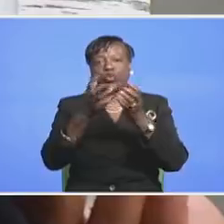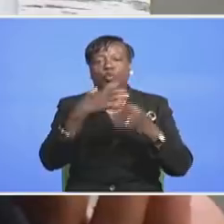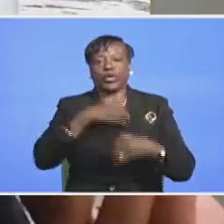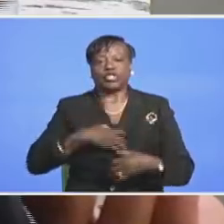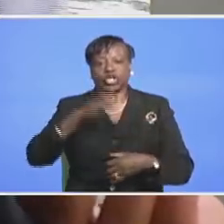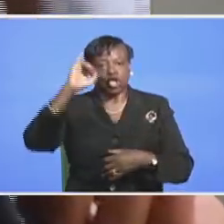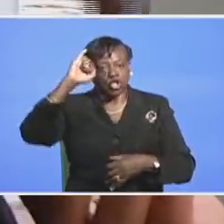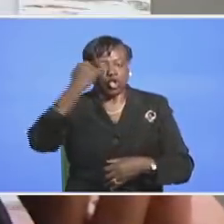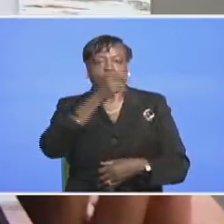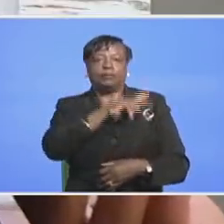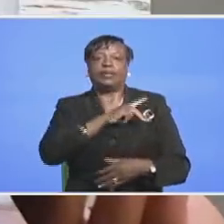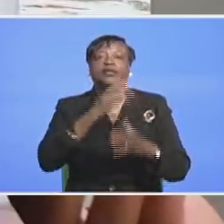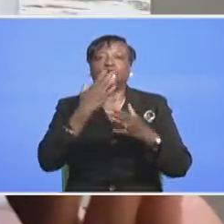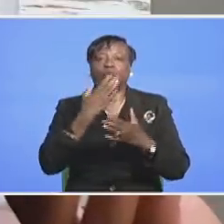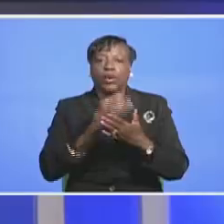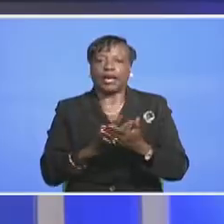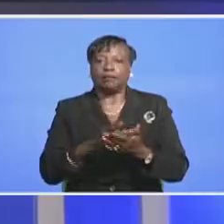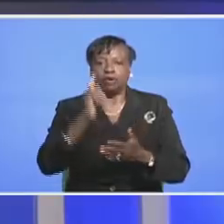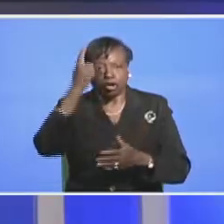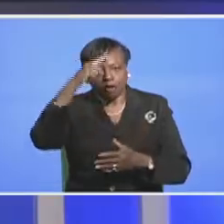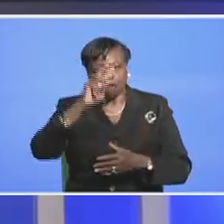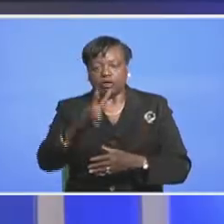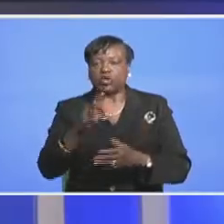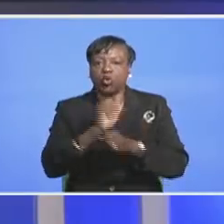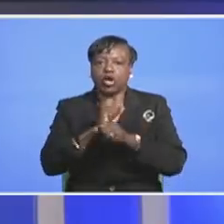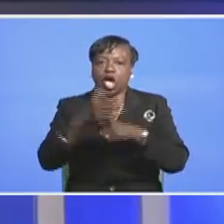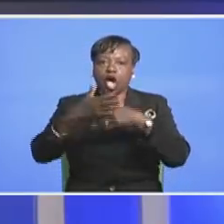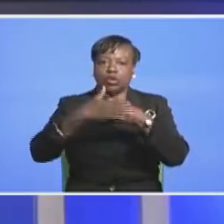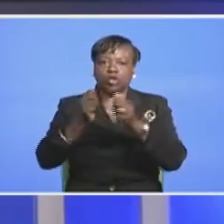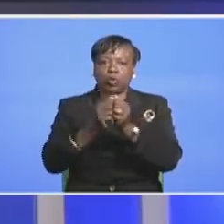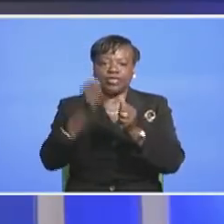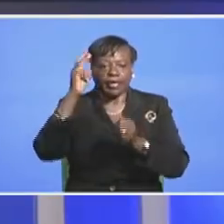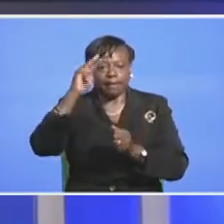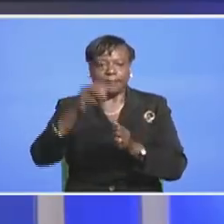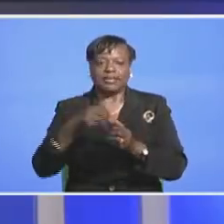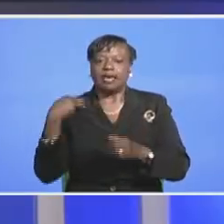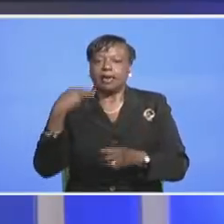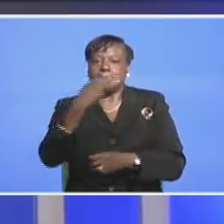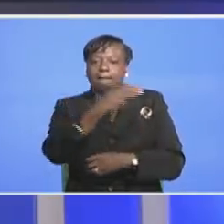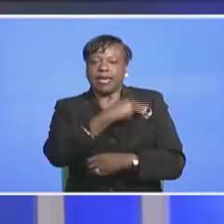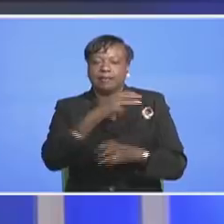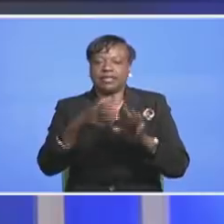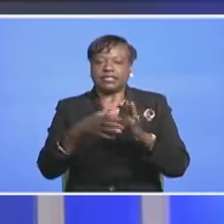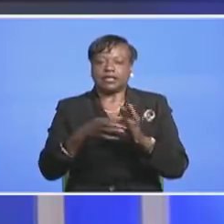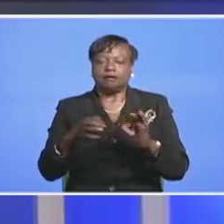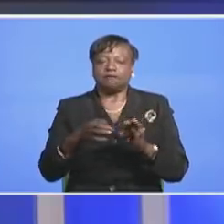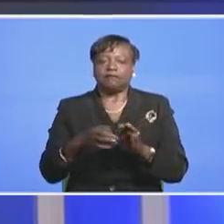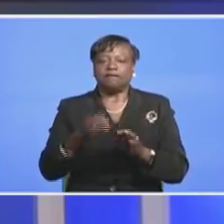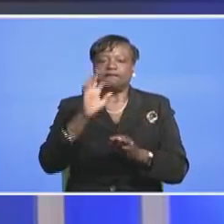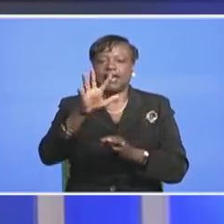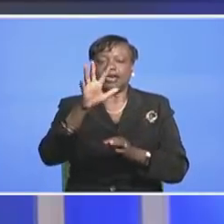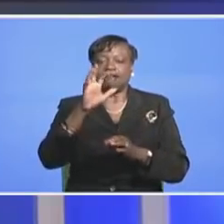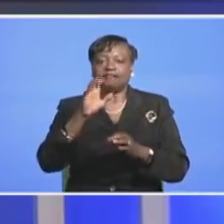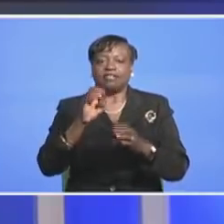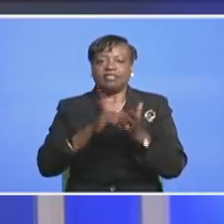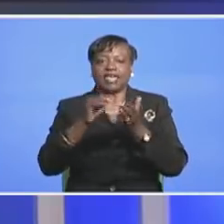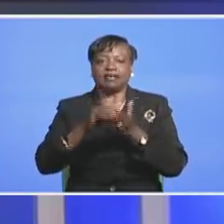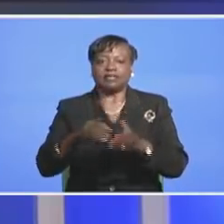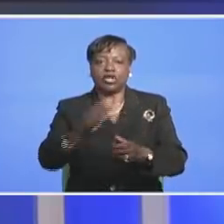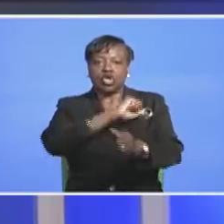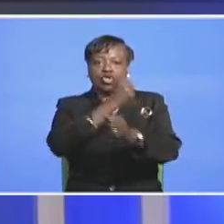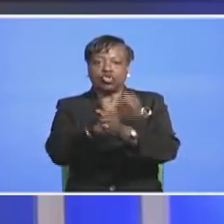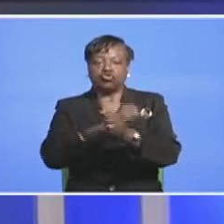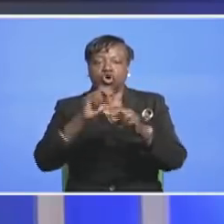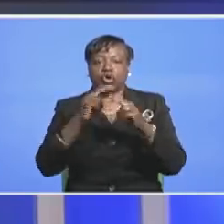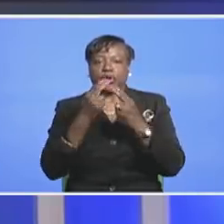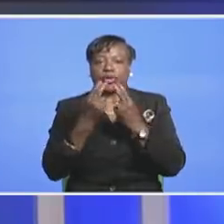to working closely with him. As members of the nearly 5,000-member strong union prepare to head to the polls